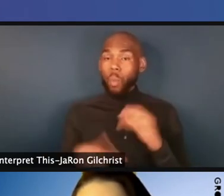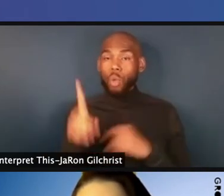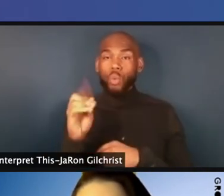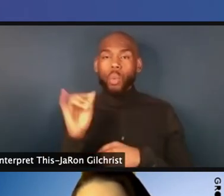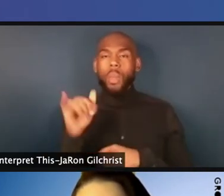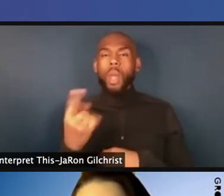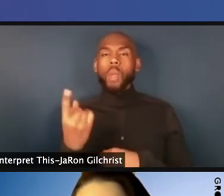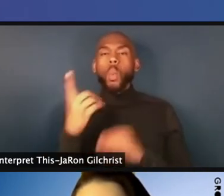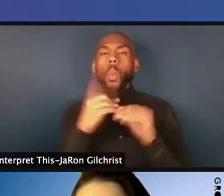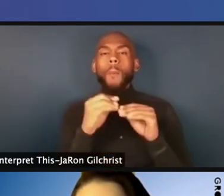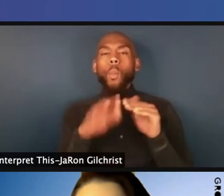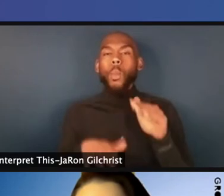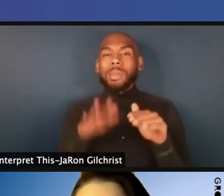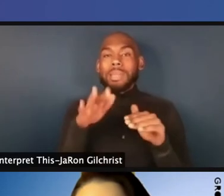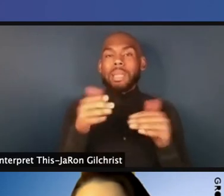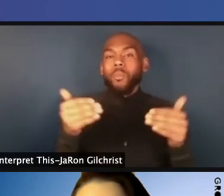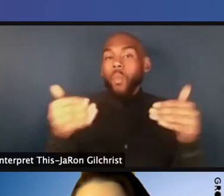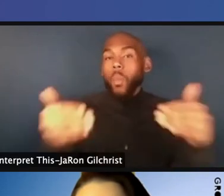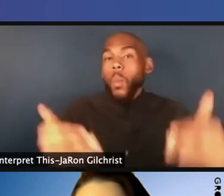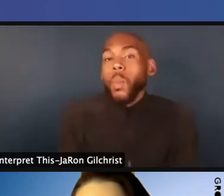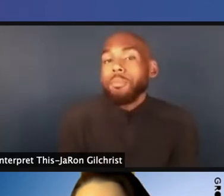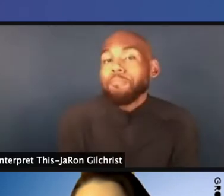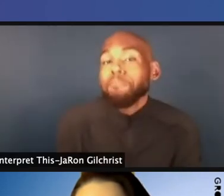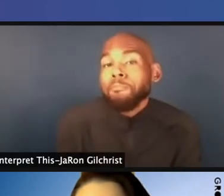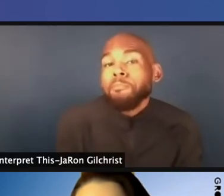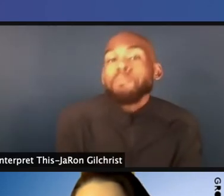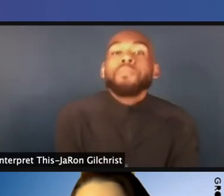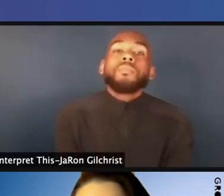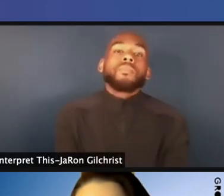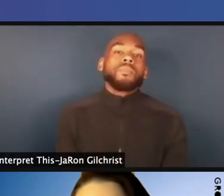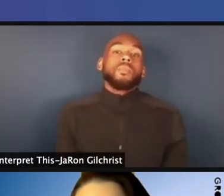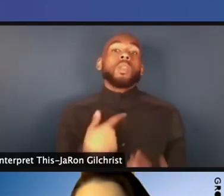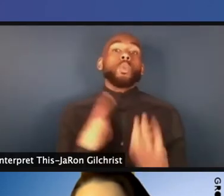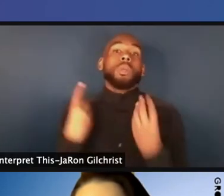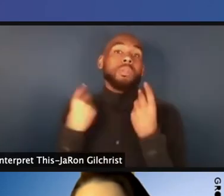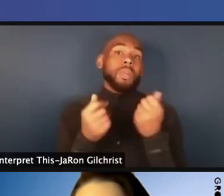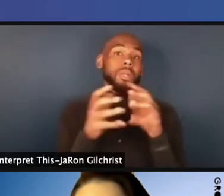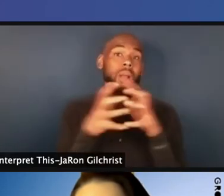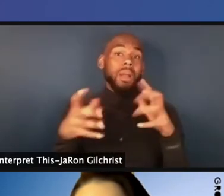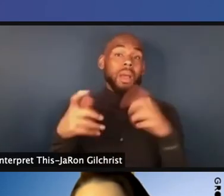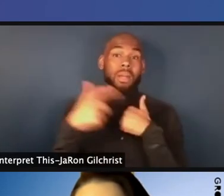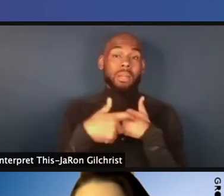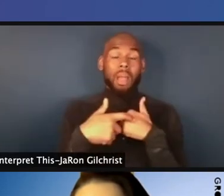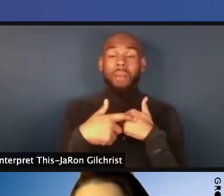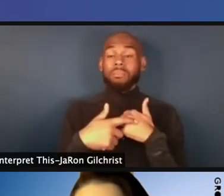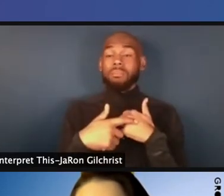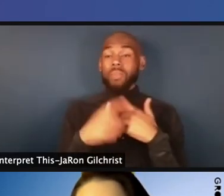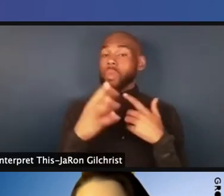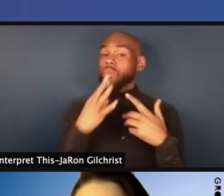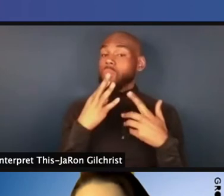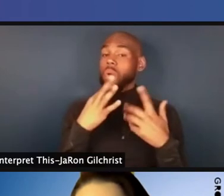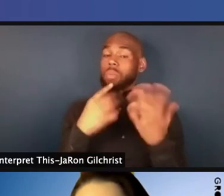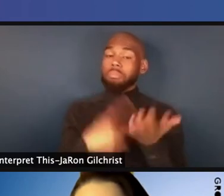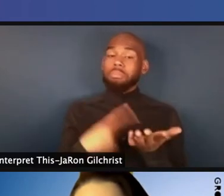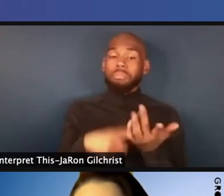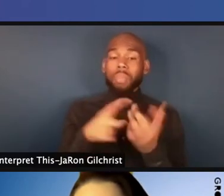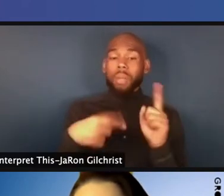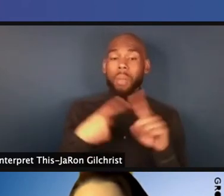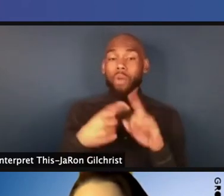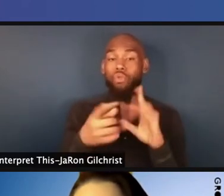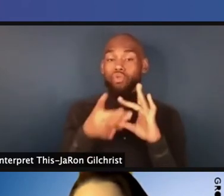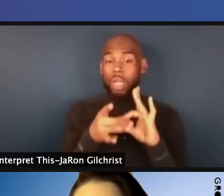has moved forward. I think that, you know, we spend a lot of time earlier in the conversation talking about relationships and